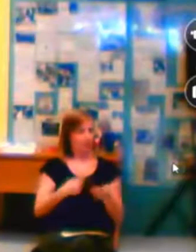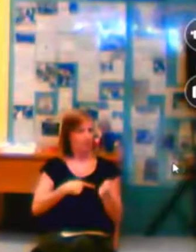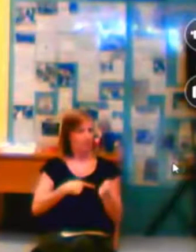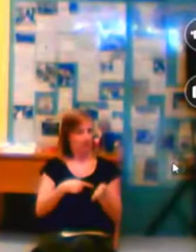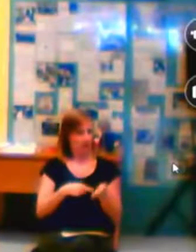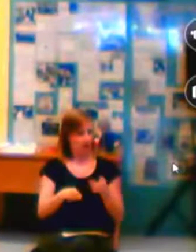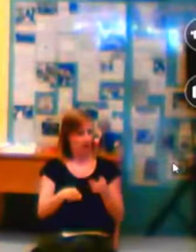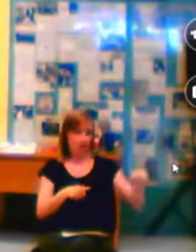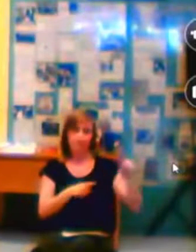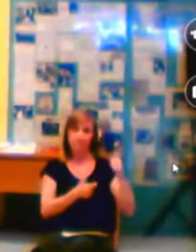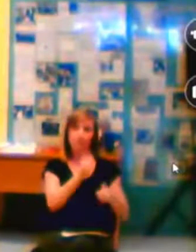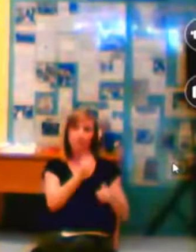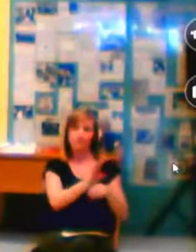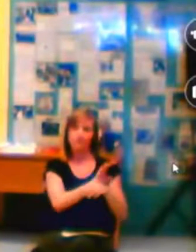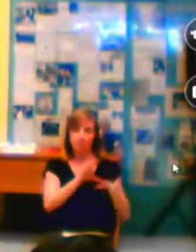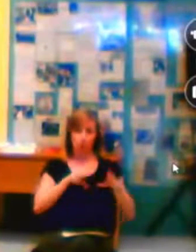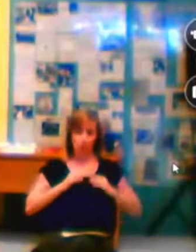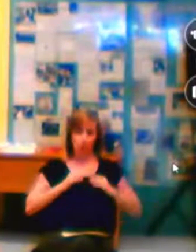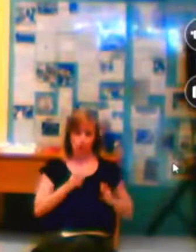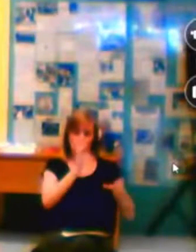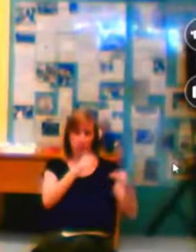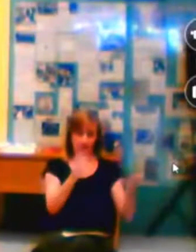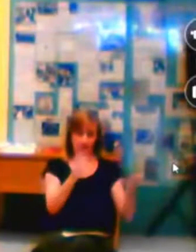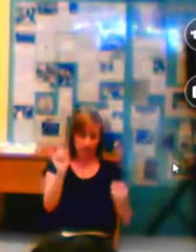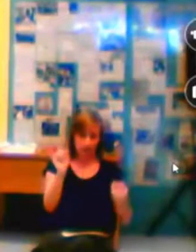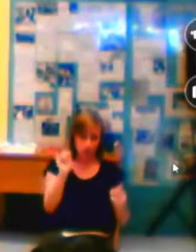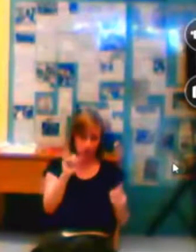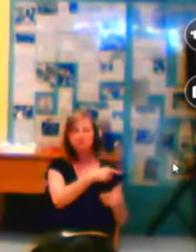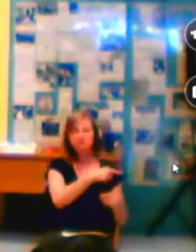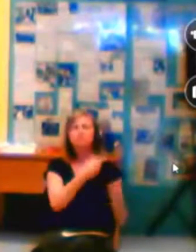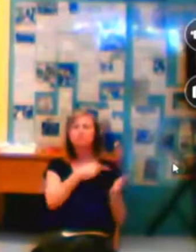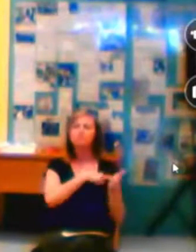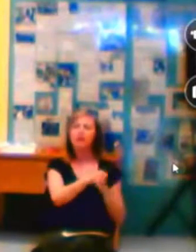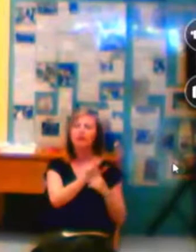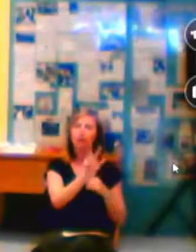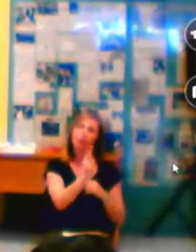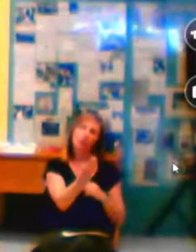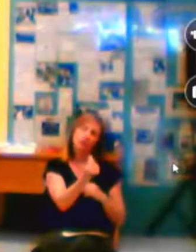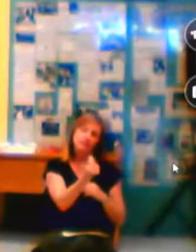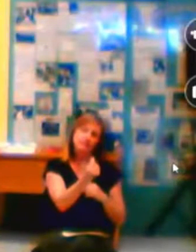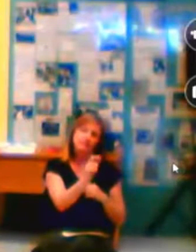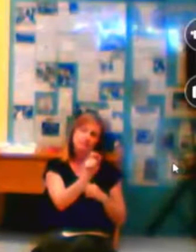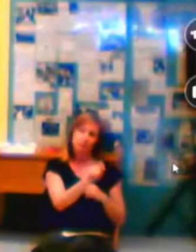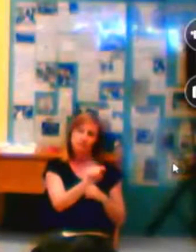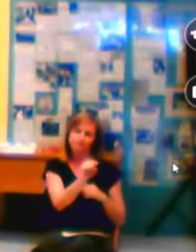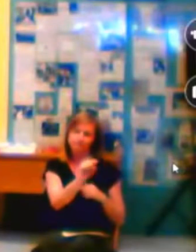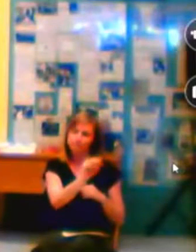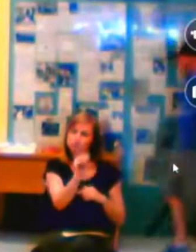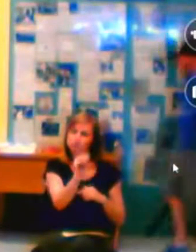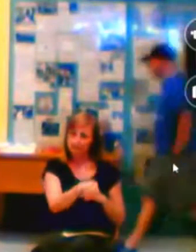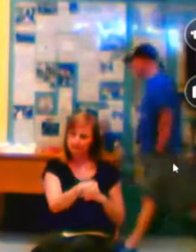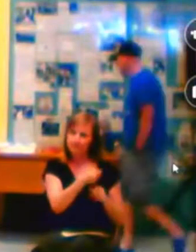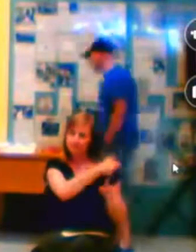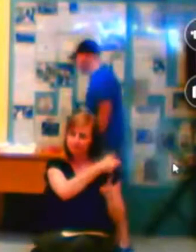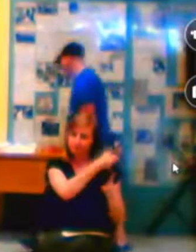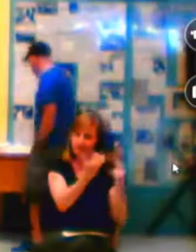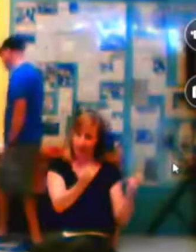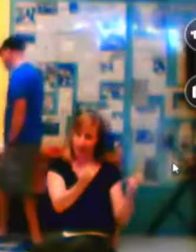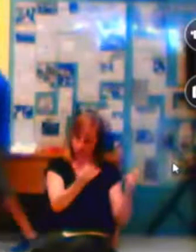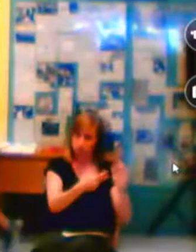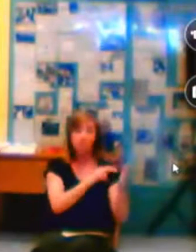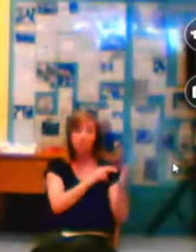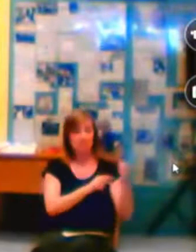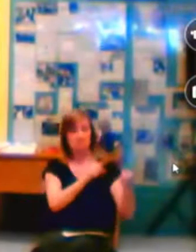disease. The 6.67% employer contribution is a reduction compared to the